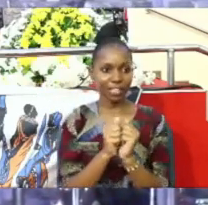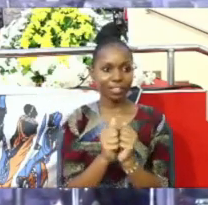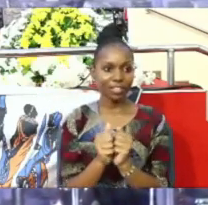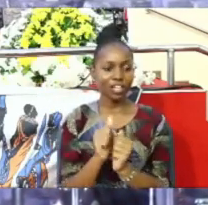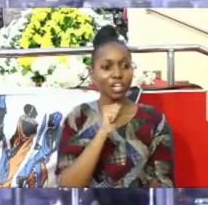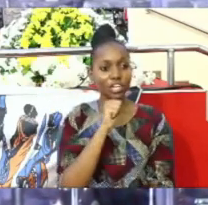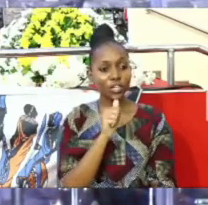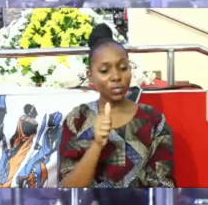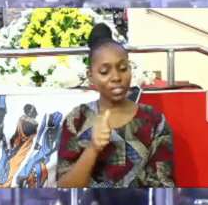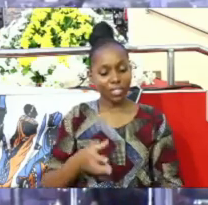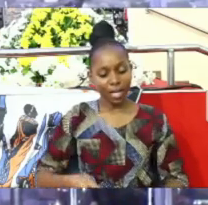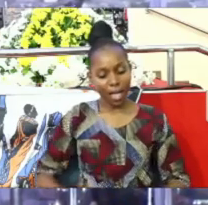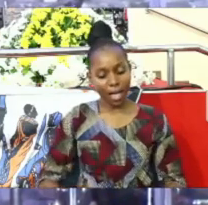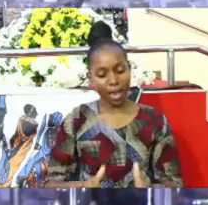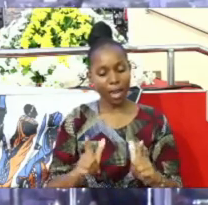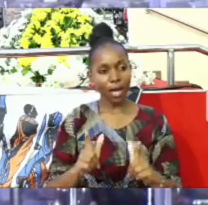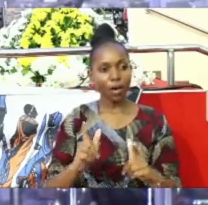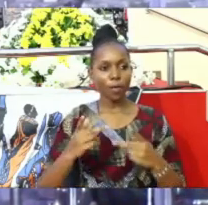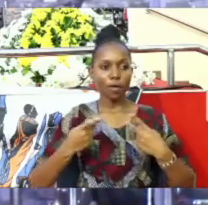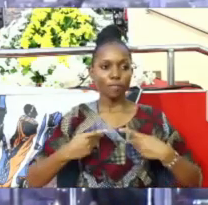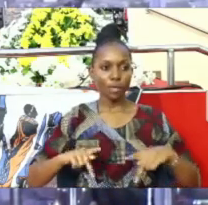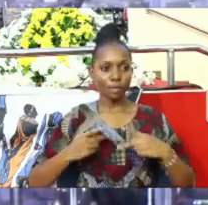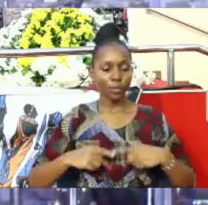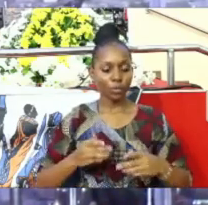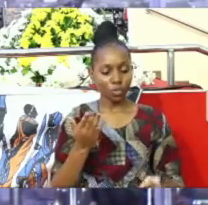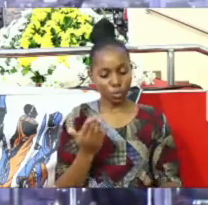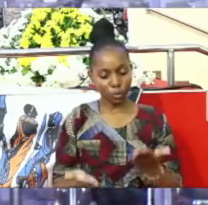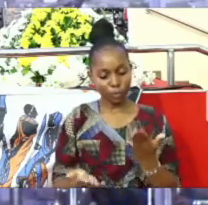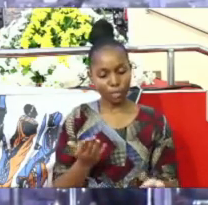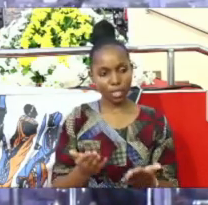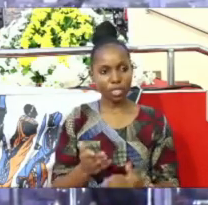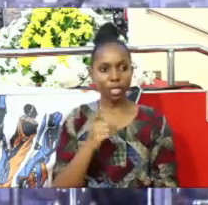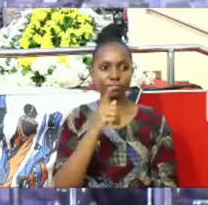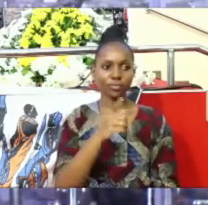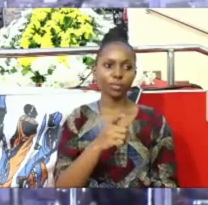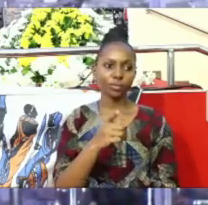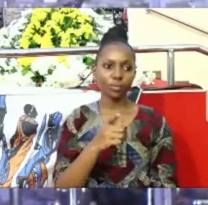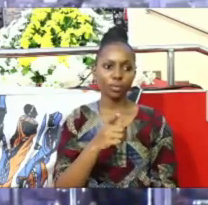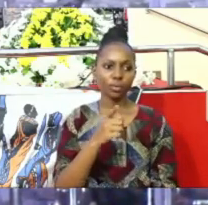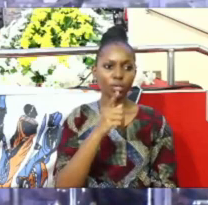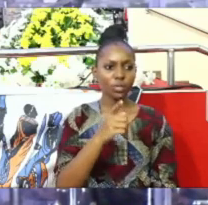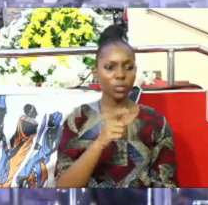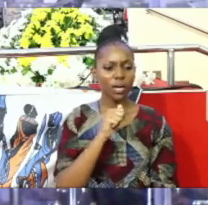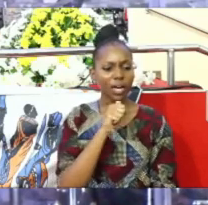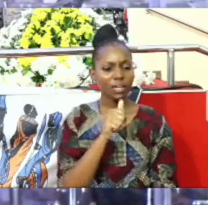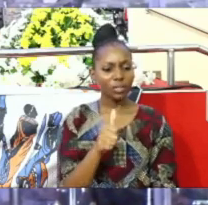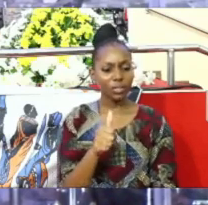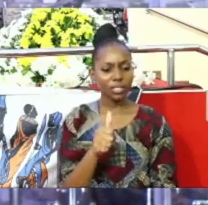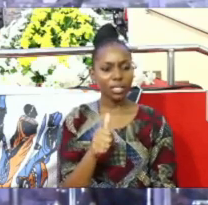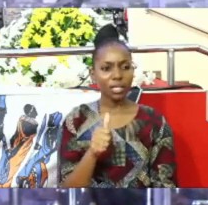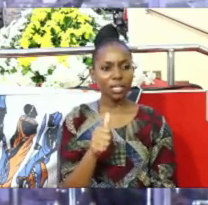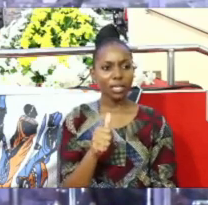to measure you. Usikubali watu wakupime. You are not a product of people's opinion.